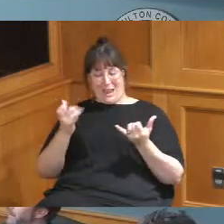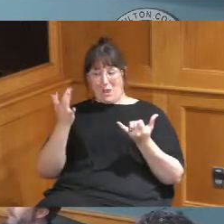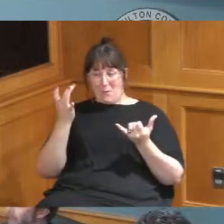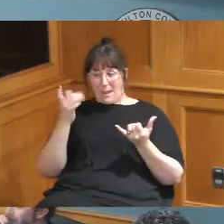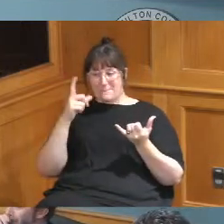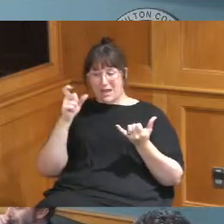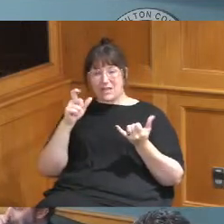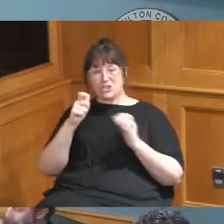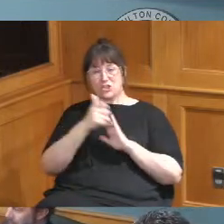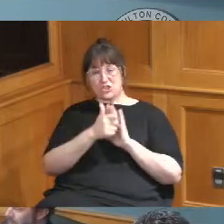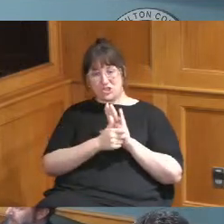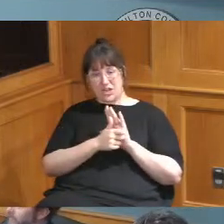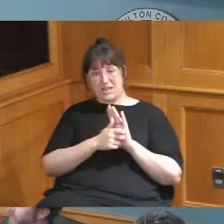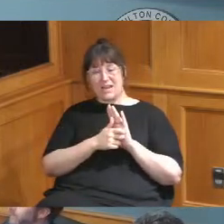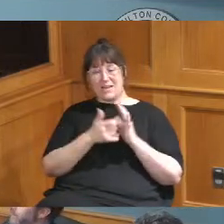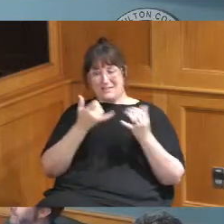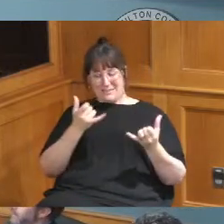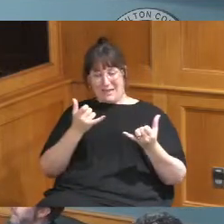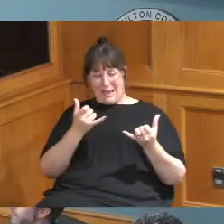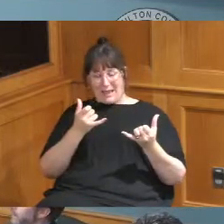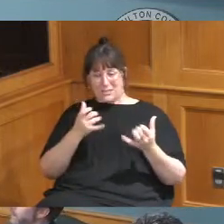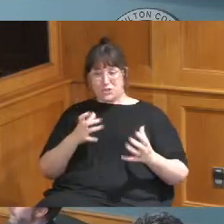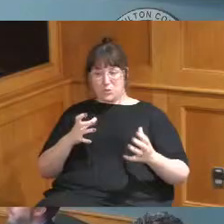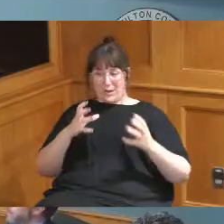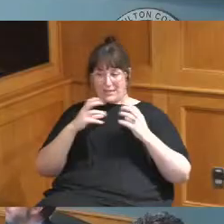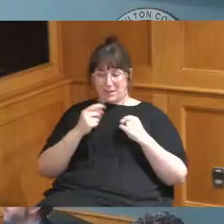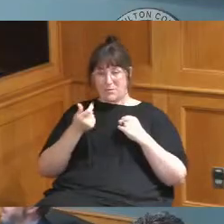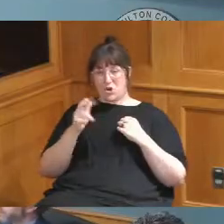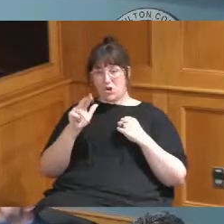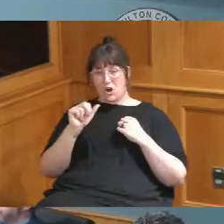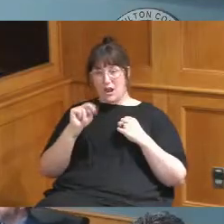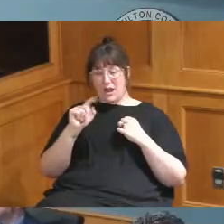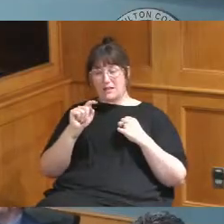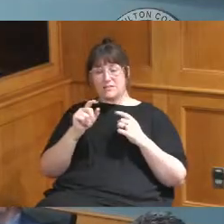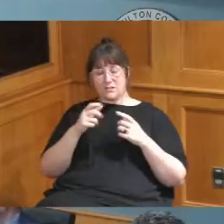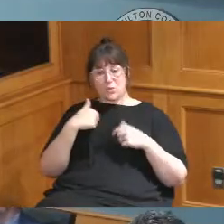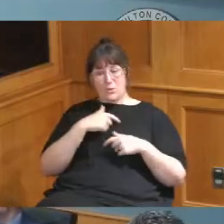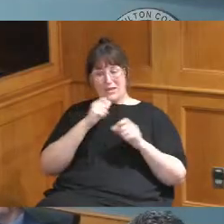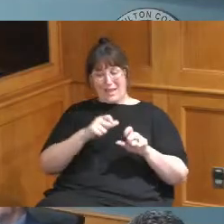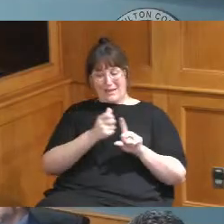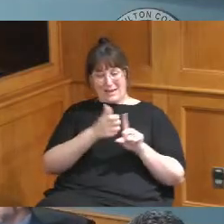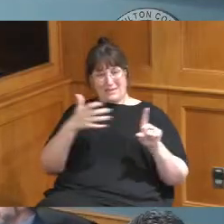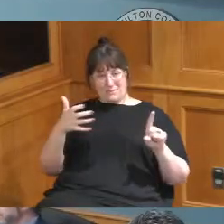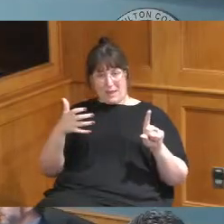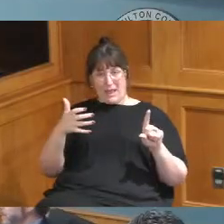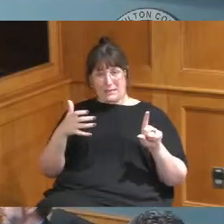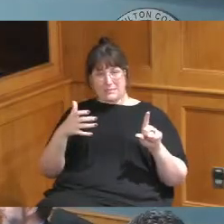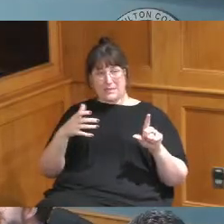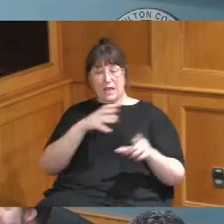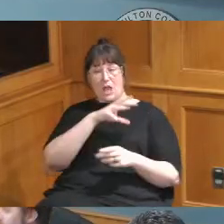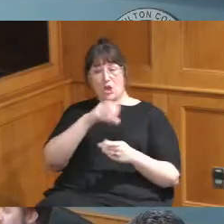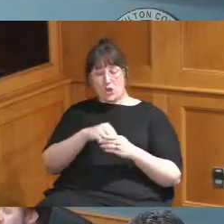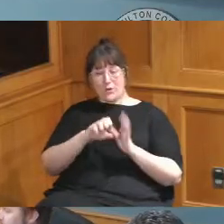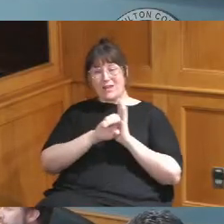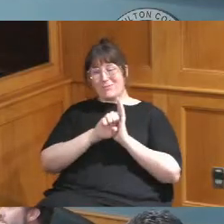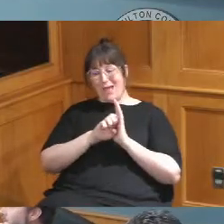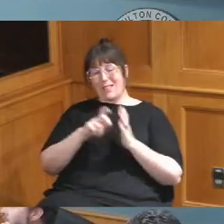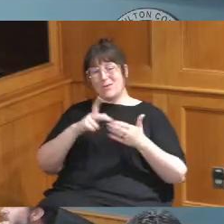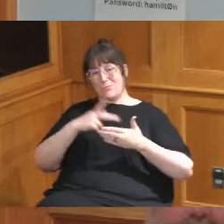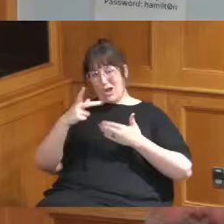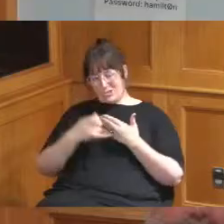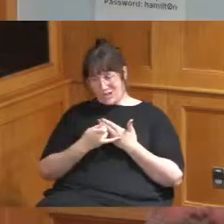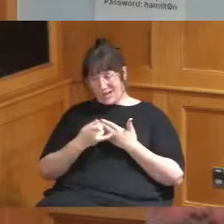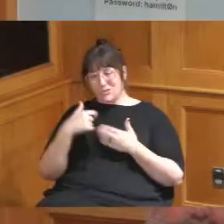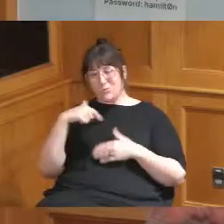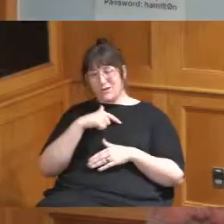of your agenda items today is to potentially accept a grant that will help us expand some of the work we've been doing, including a pilot project we've recently been doing with the